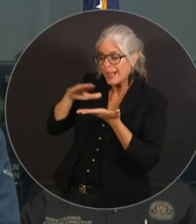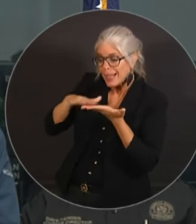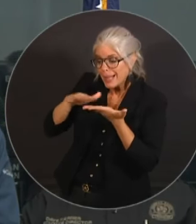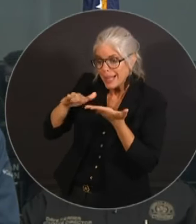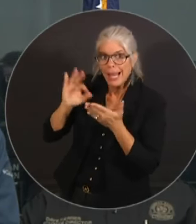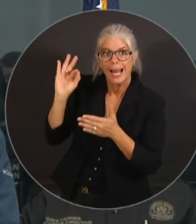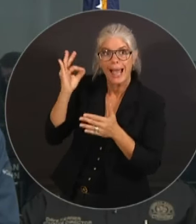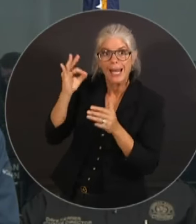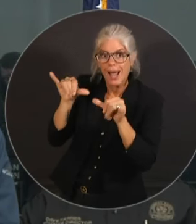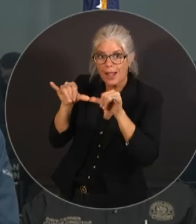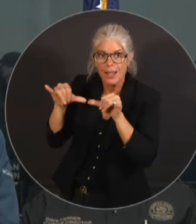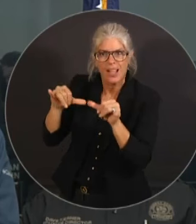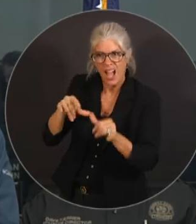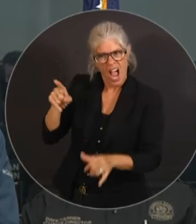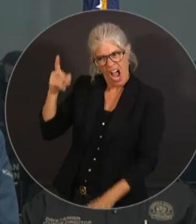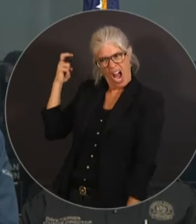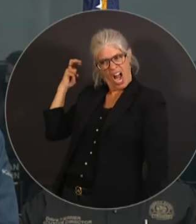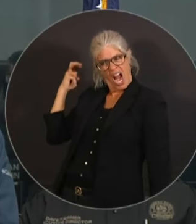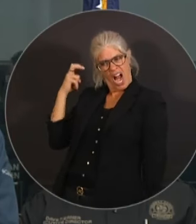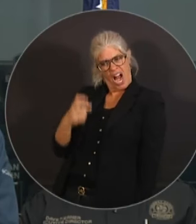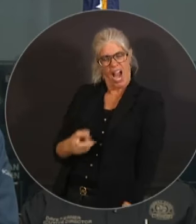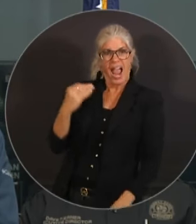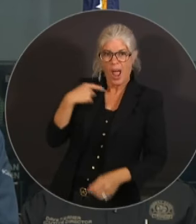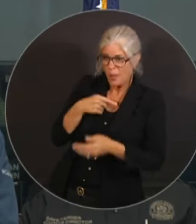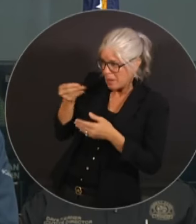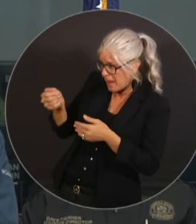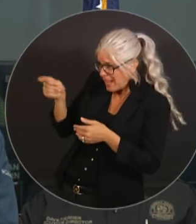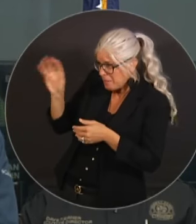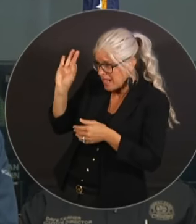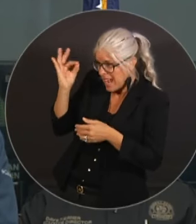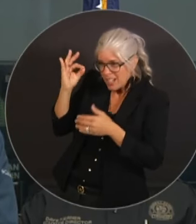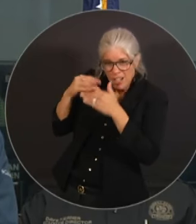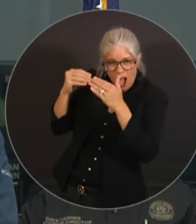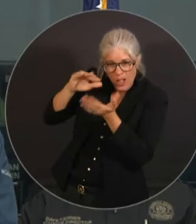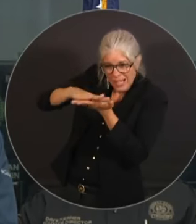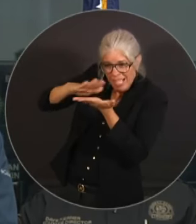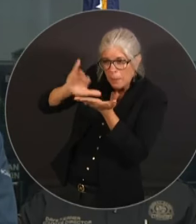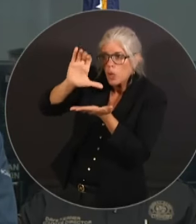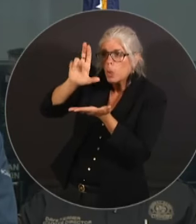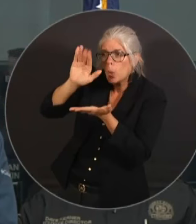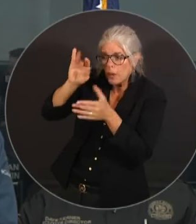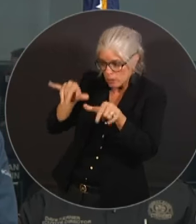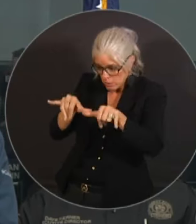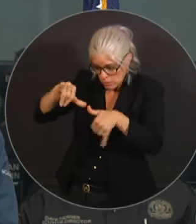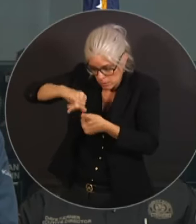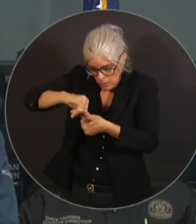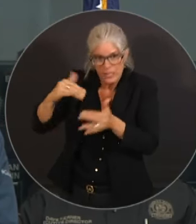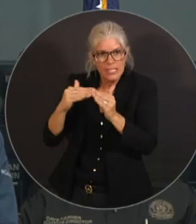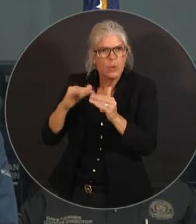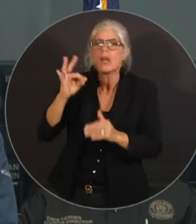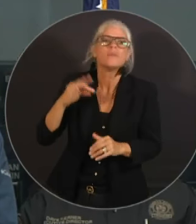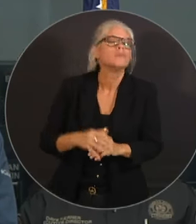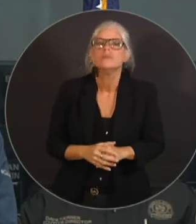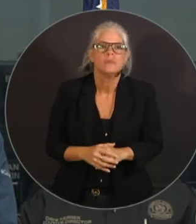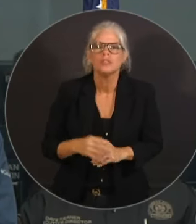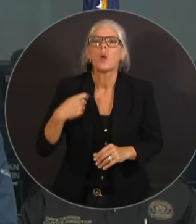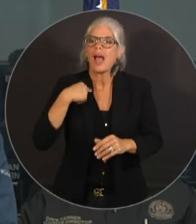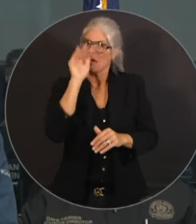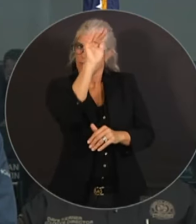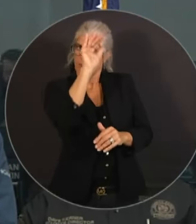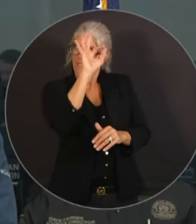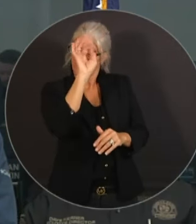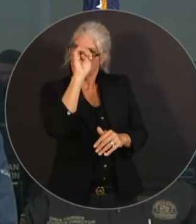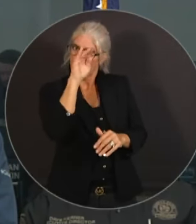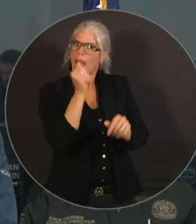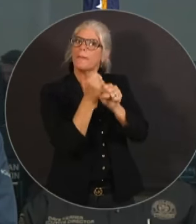and travel 3 days across the country to get here at $9 a cubic yard. So what I'm going to be asking FEMA to do is let us